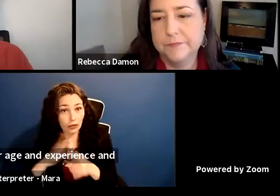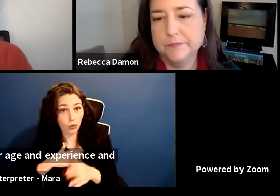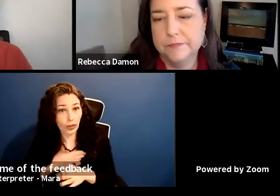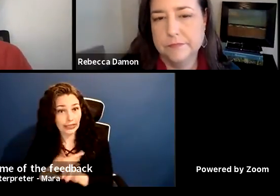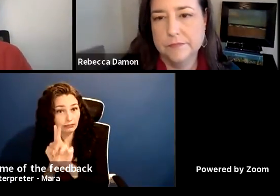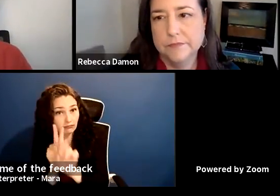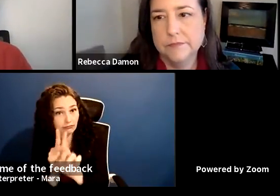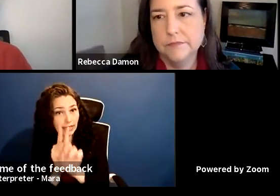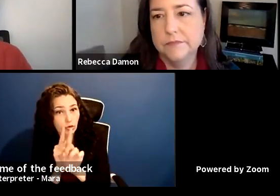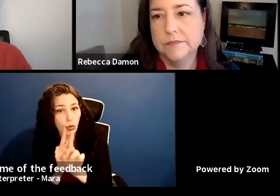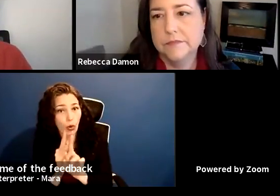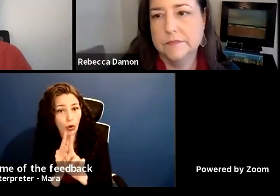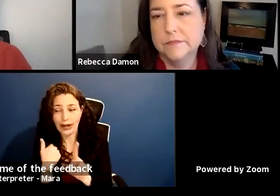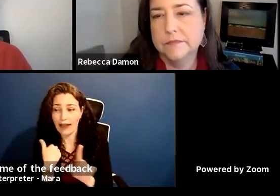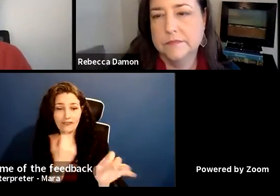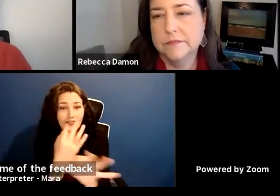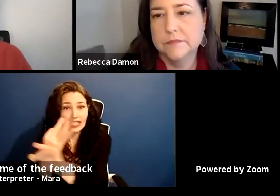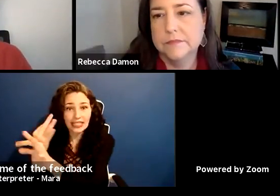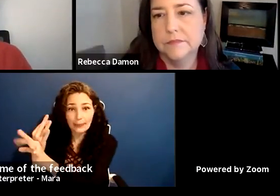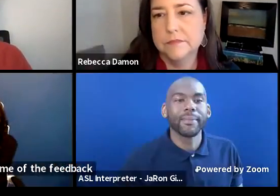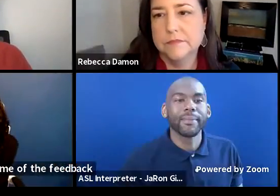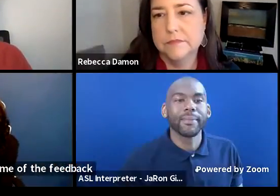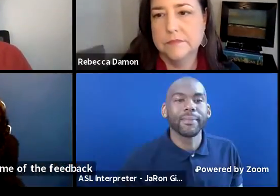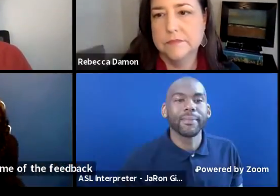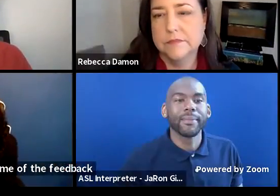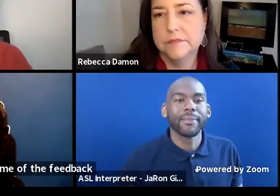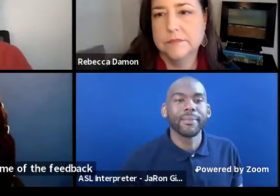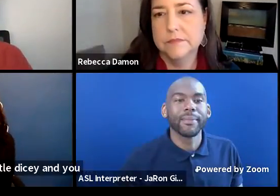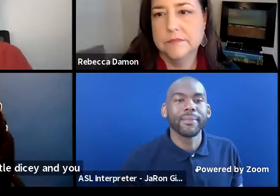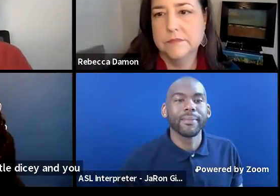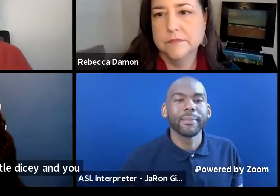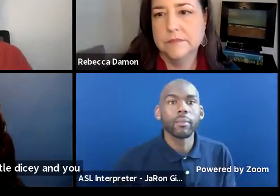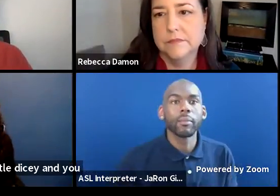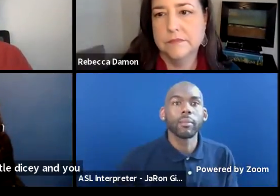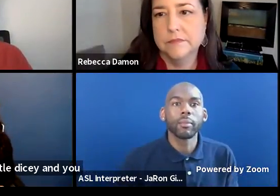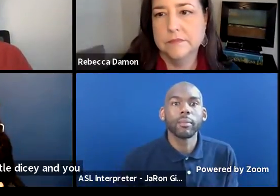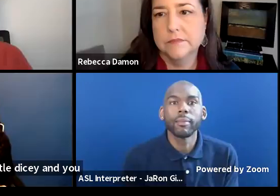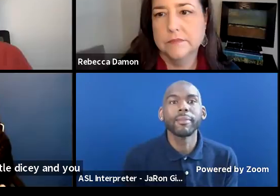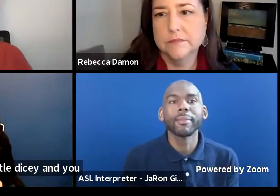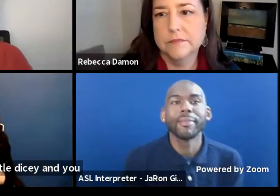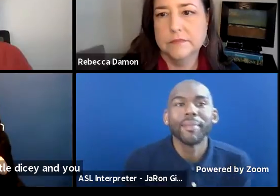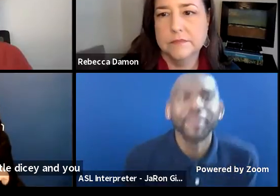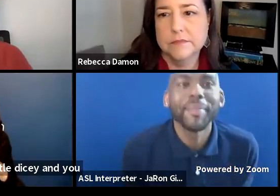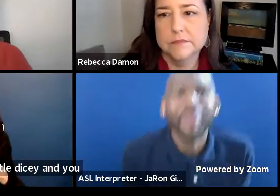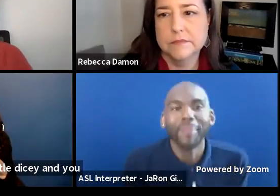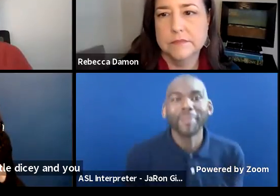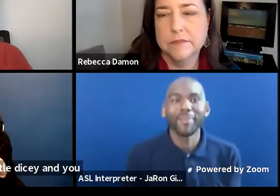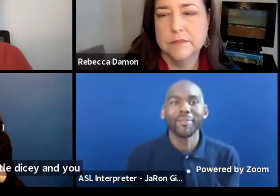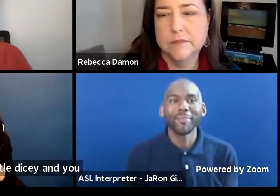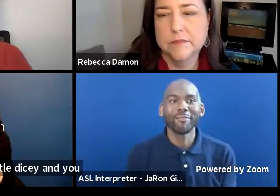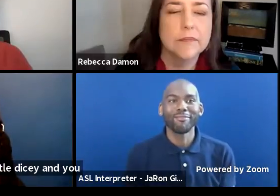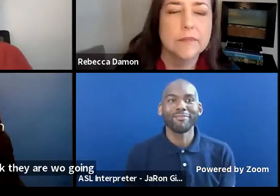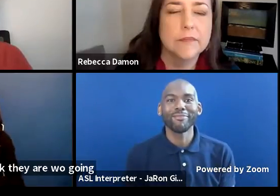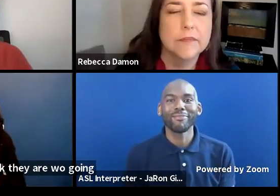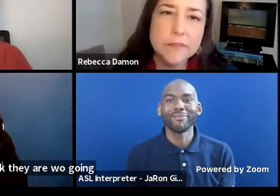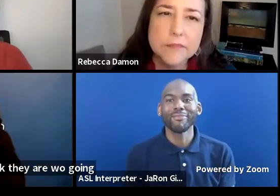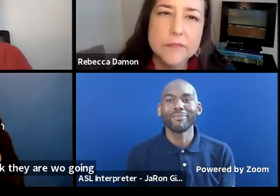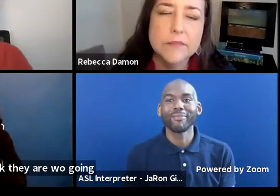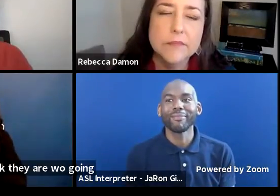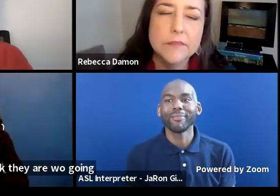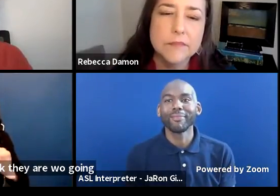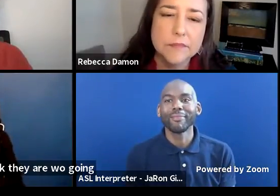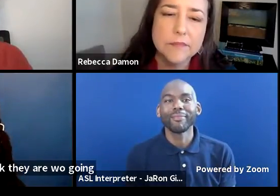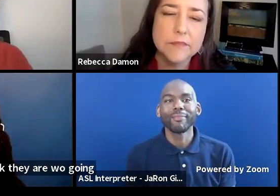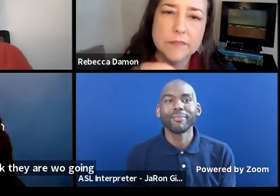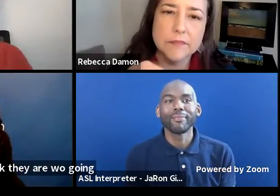every day like you're at risk of just, they're going to walk in and they're going to pull you off the anchor desk for no reason, just because they felt like it that day,